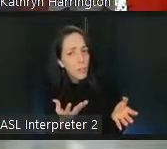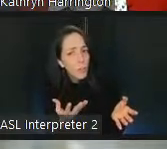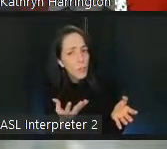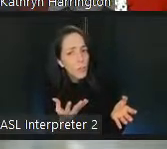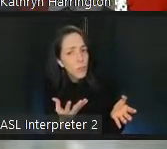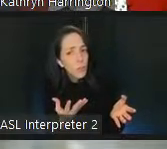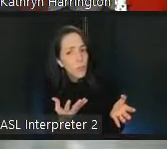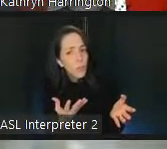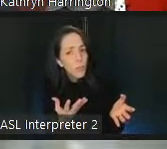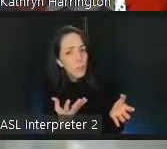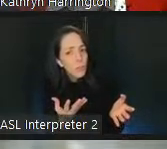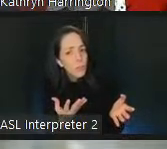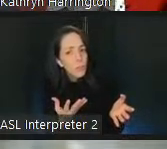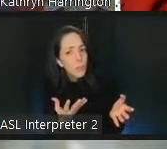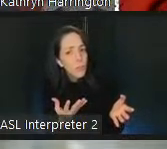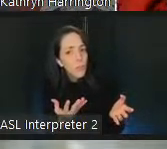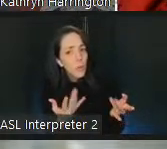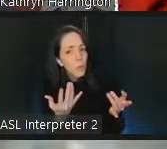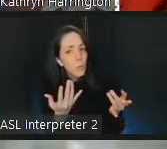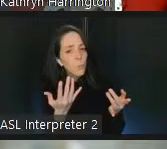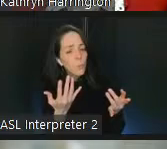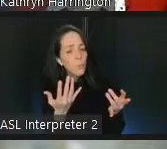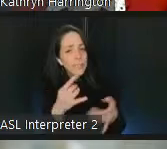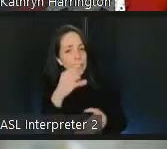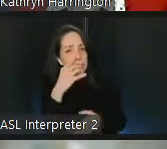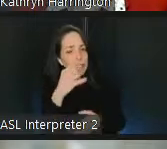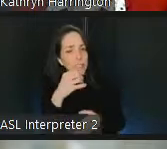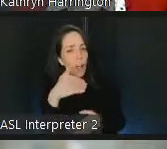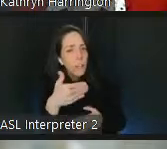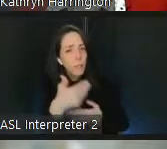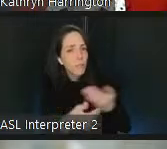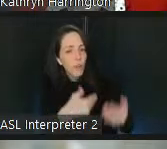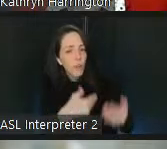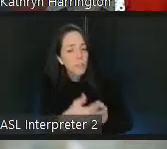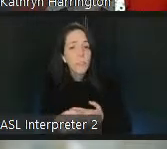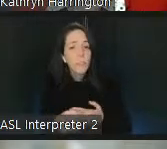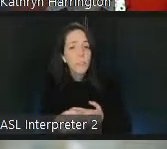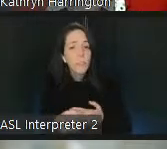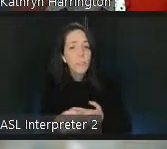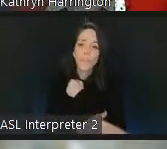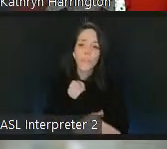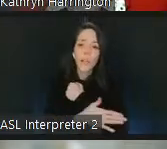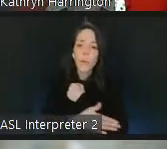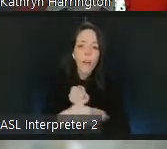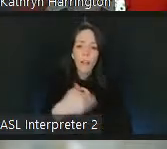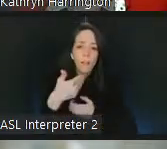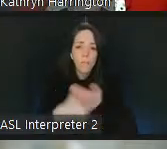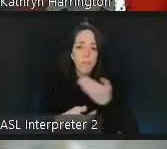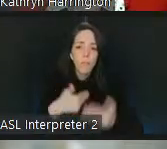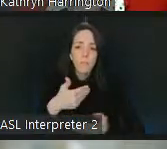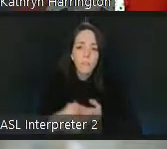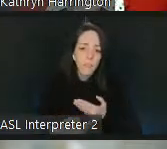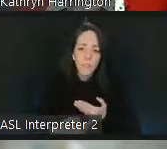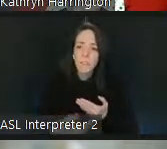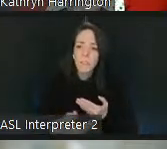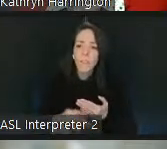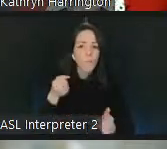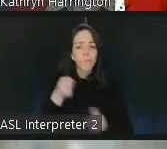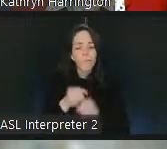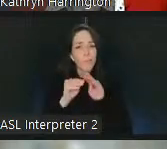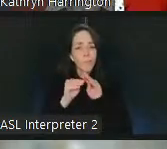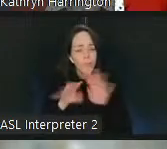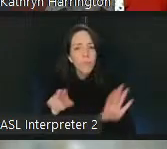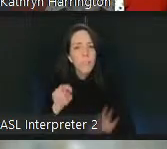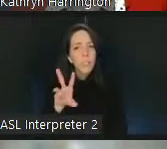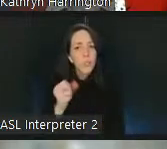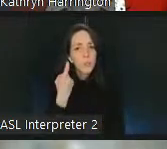that are unprocessed. There are other counties around us that maybe have some that are unprocessed, and that kind of hit the news. They're kind of heavy for a while.